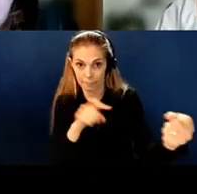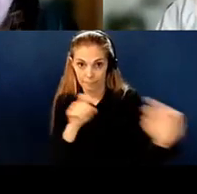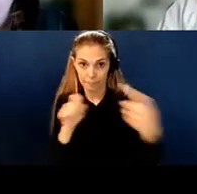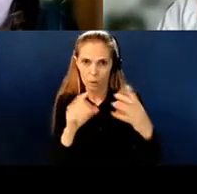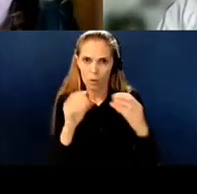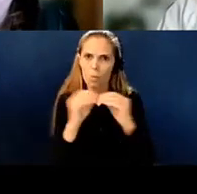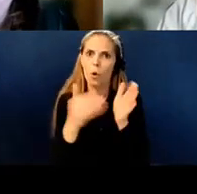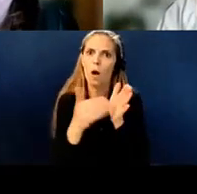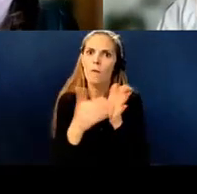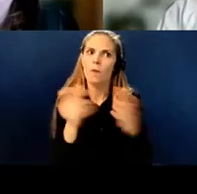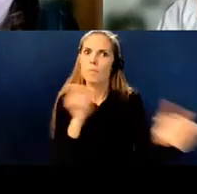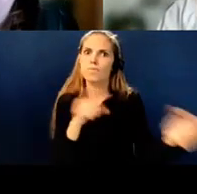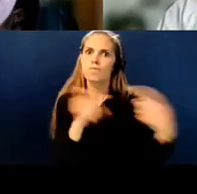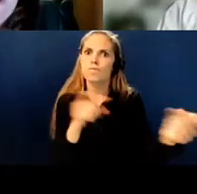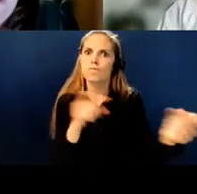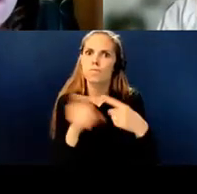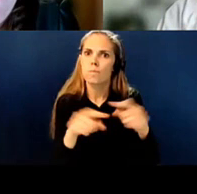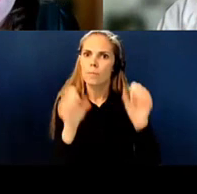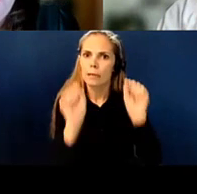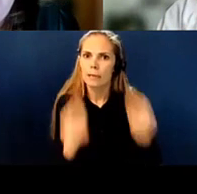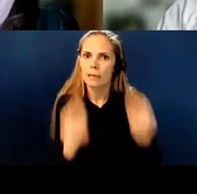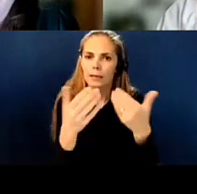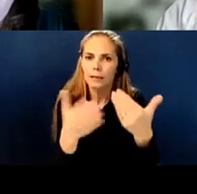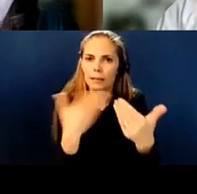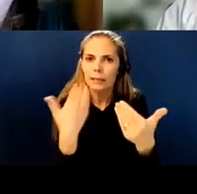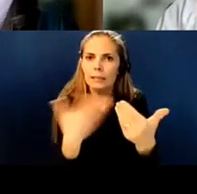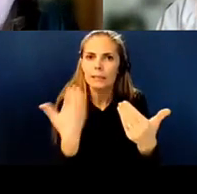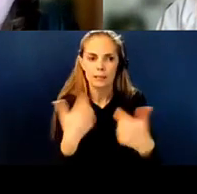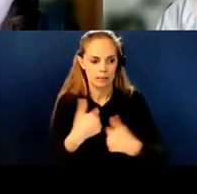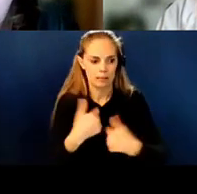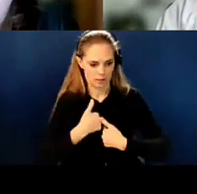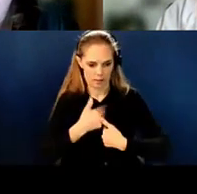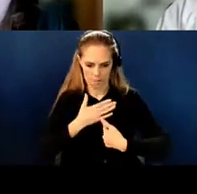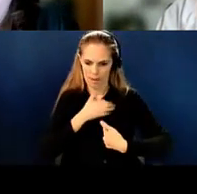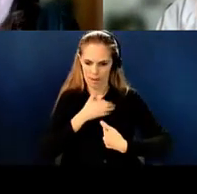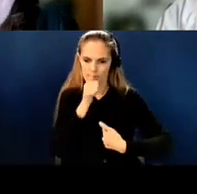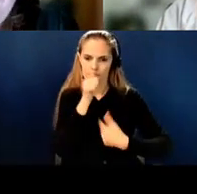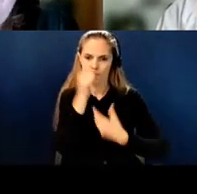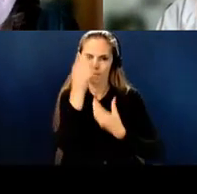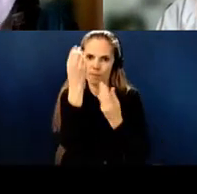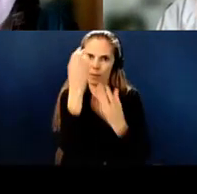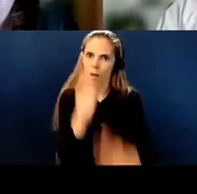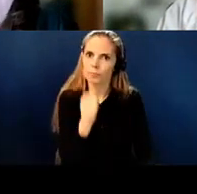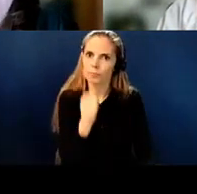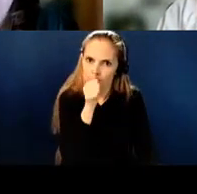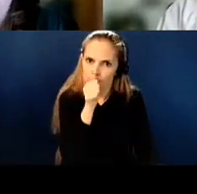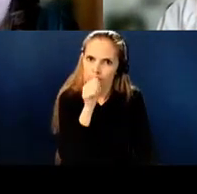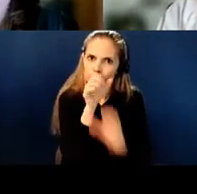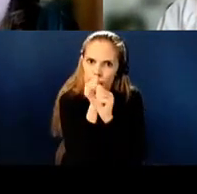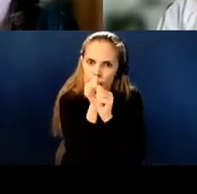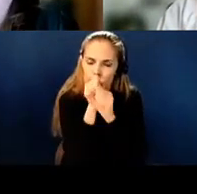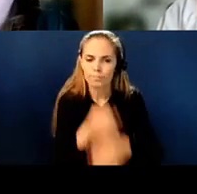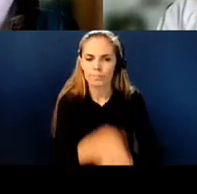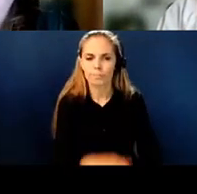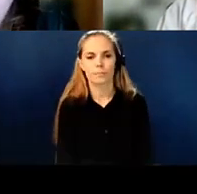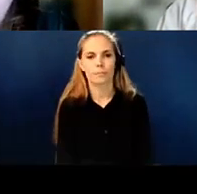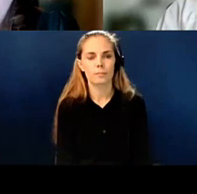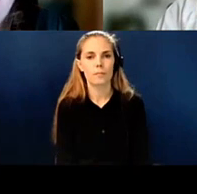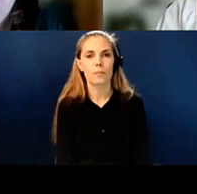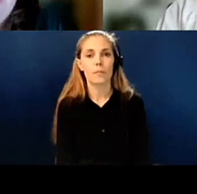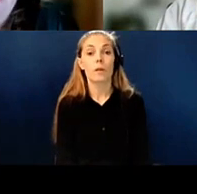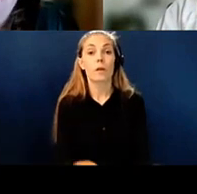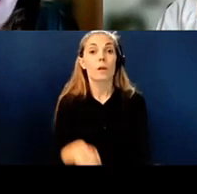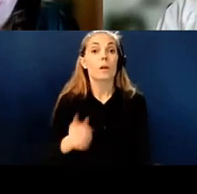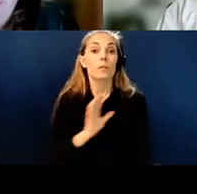instructor's privacy. The sharing options are great for rural communities where internet connections can be unreliable